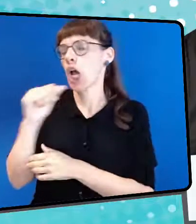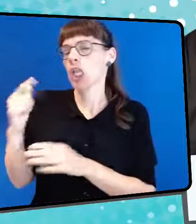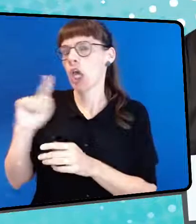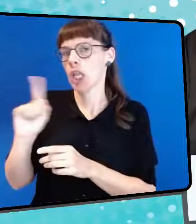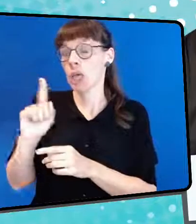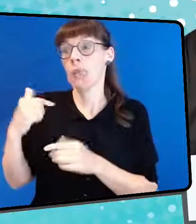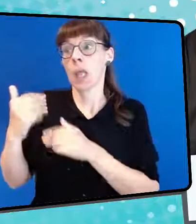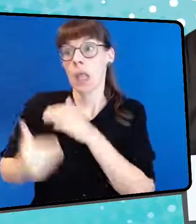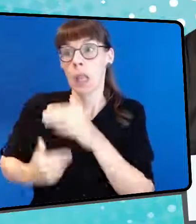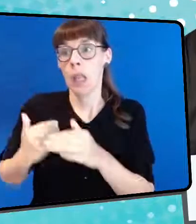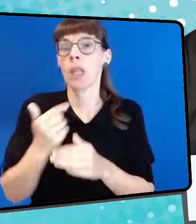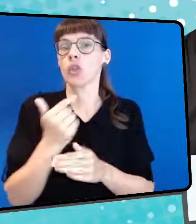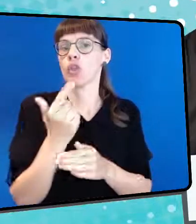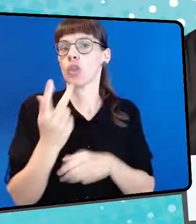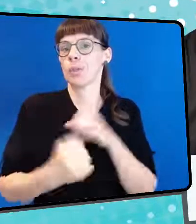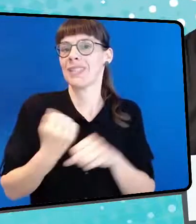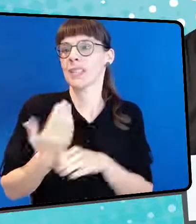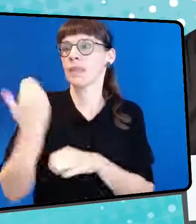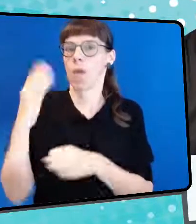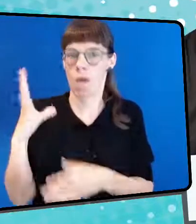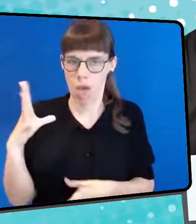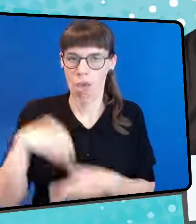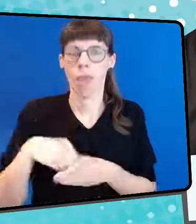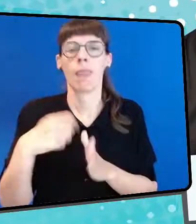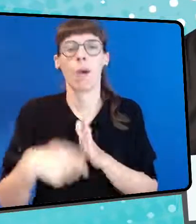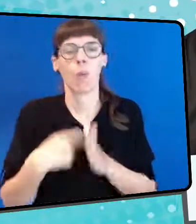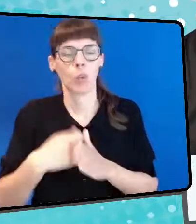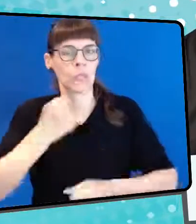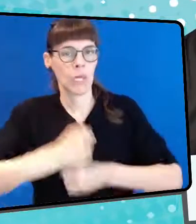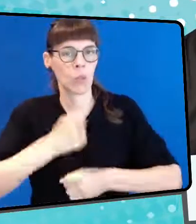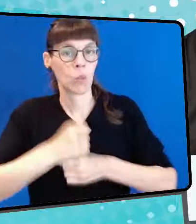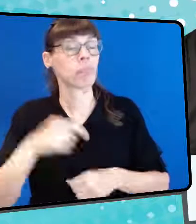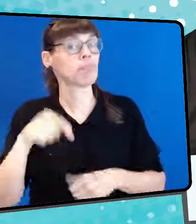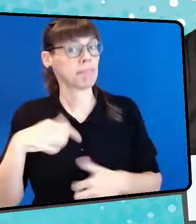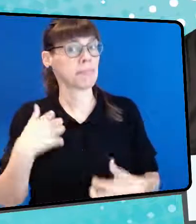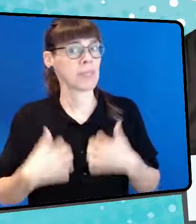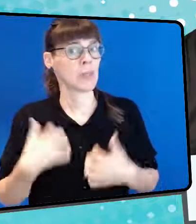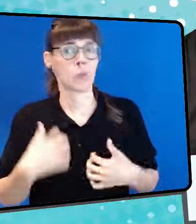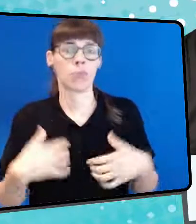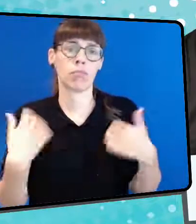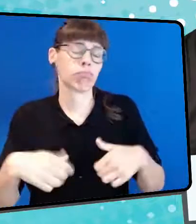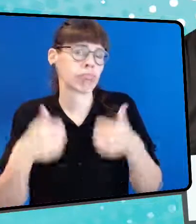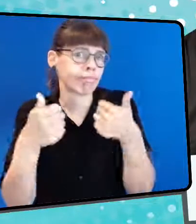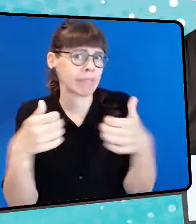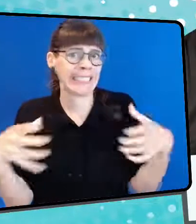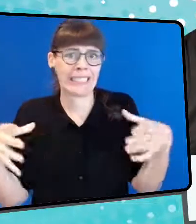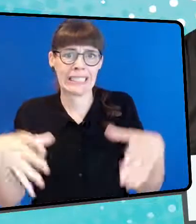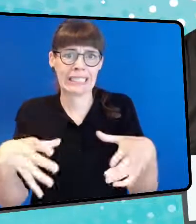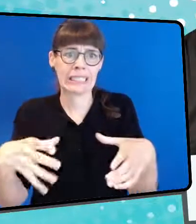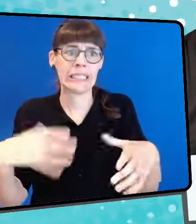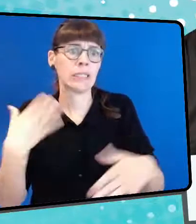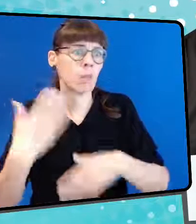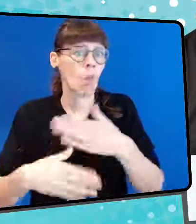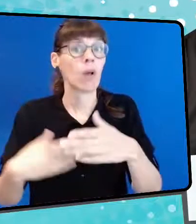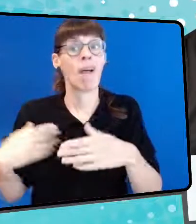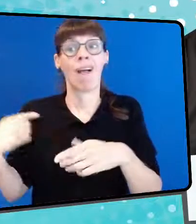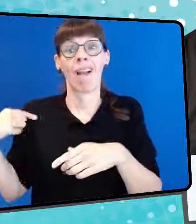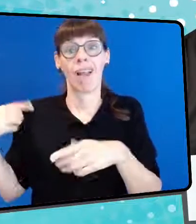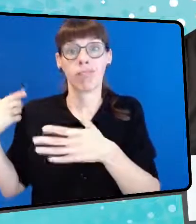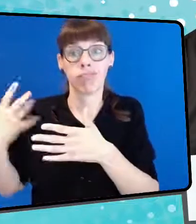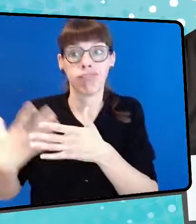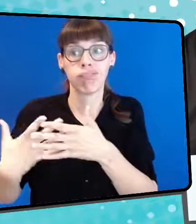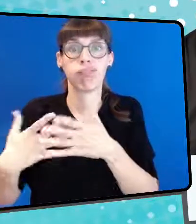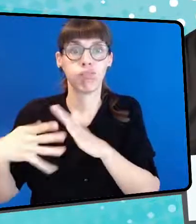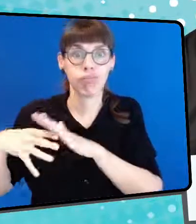a few years ago. And it's really interesting because it's a fantastic team that's really evolved over the years, worked on lots and lots of